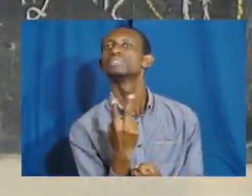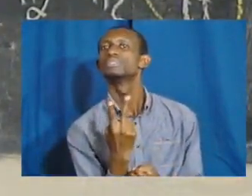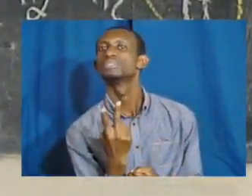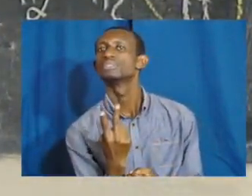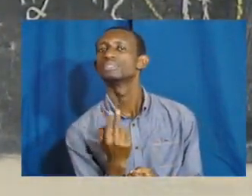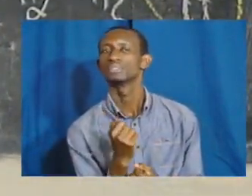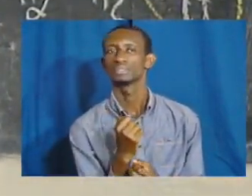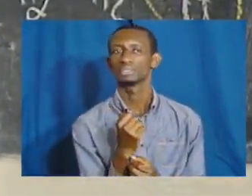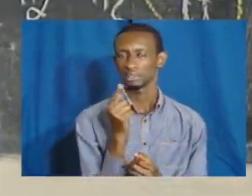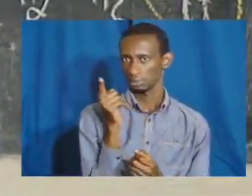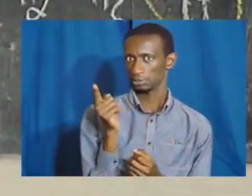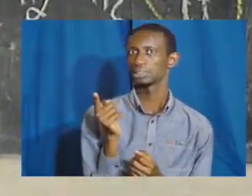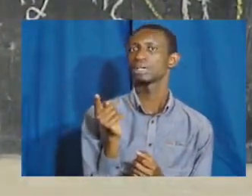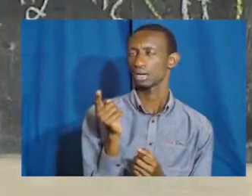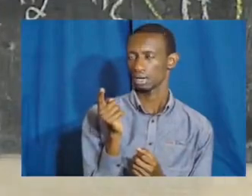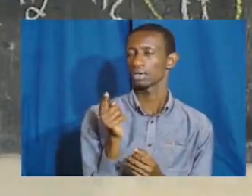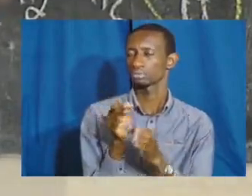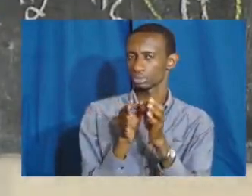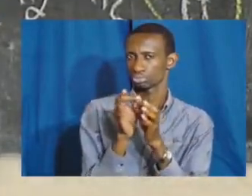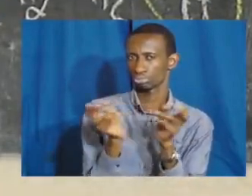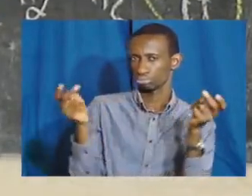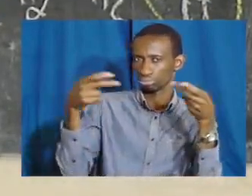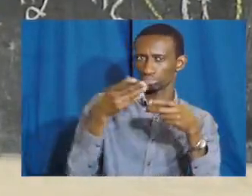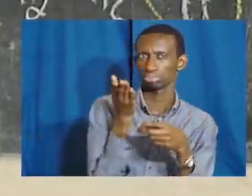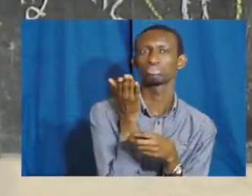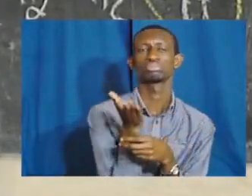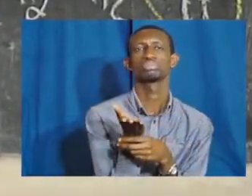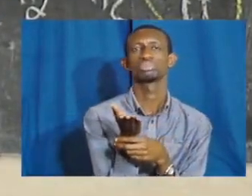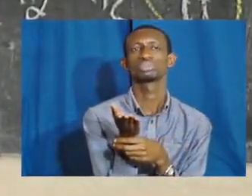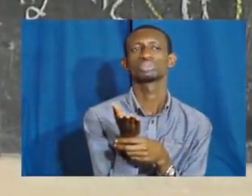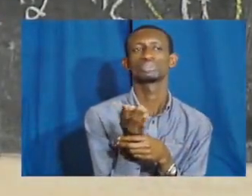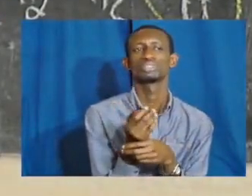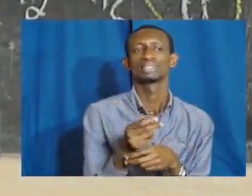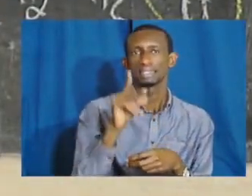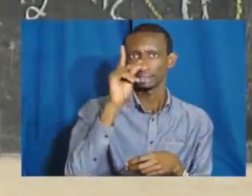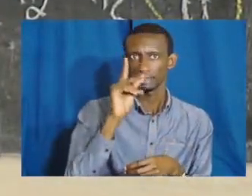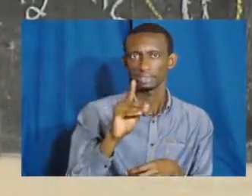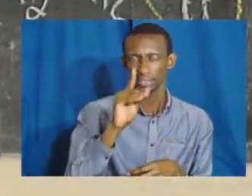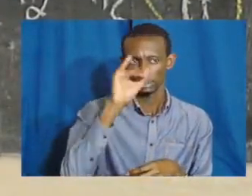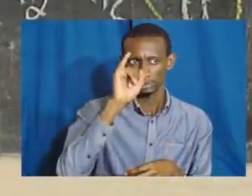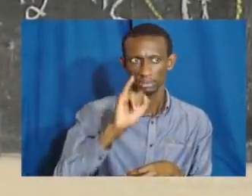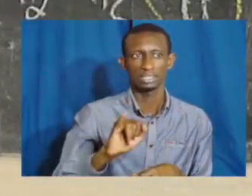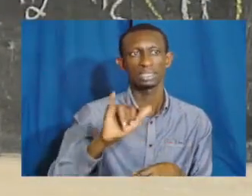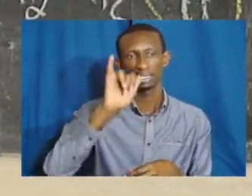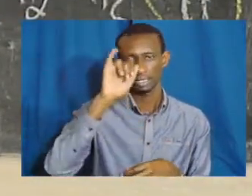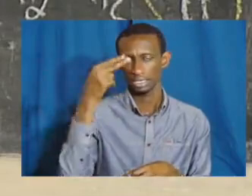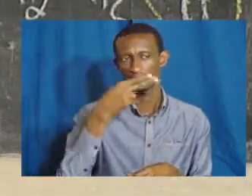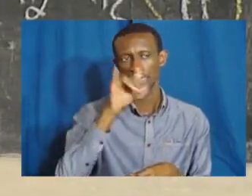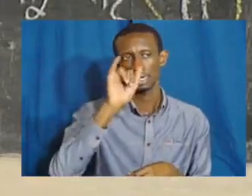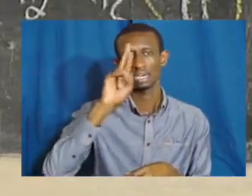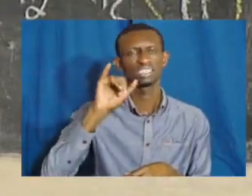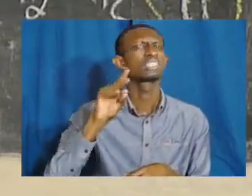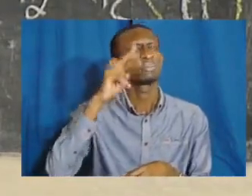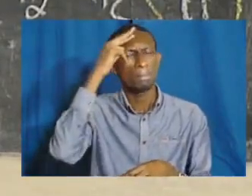OH. So that one is referred to as a dihydric alcohol because it has 2 OH